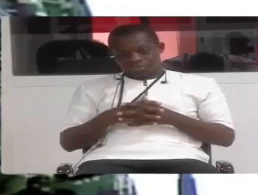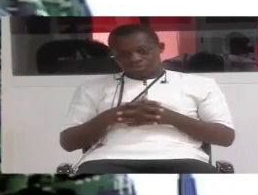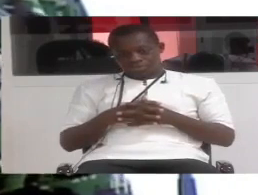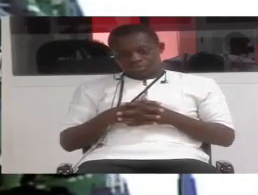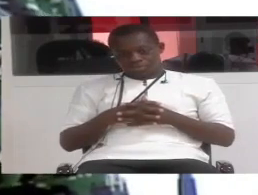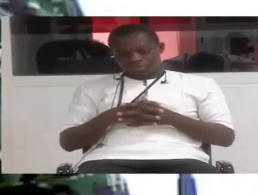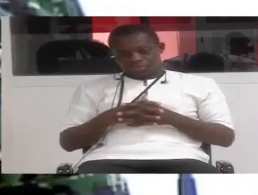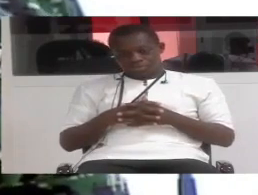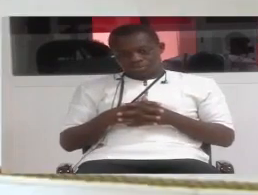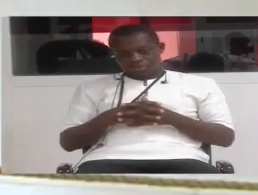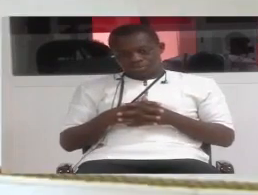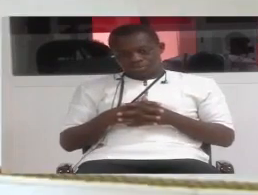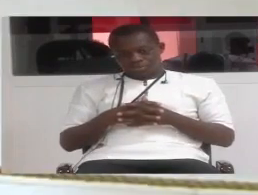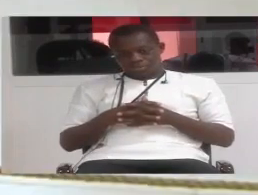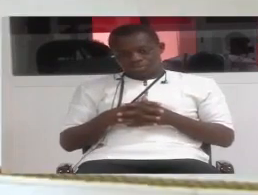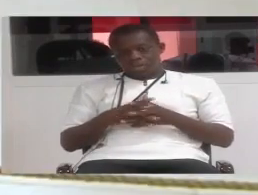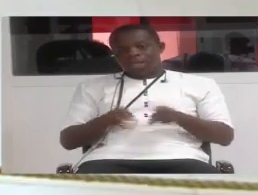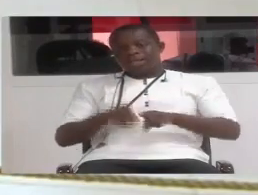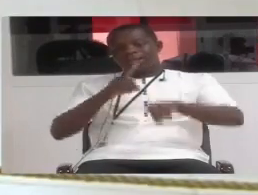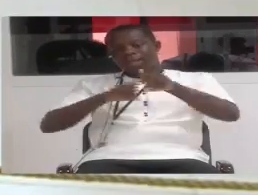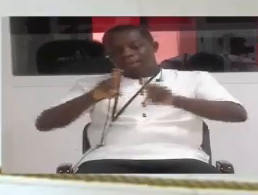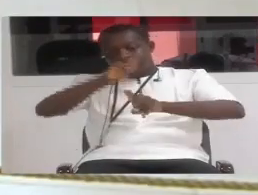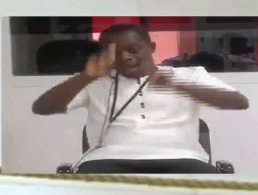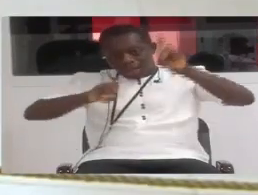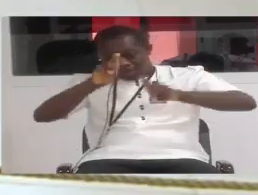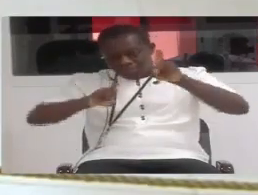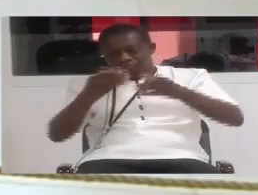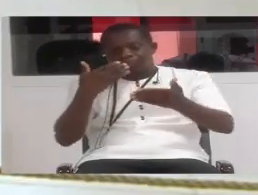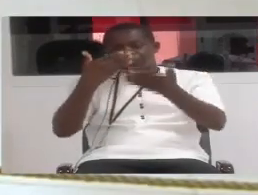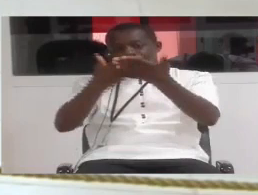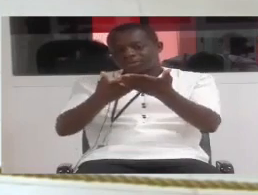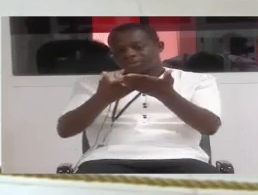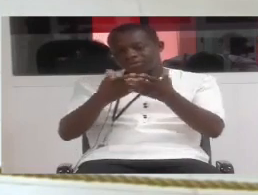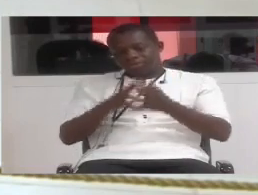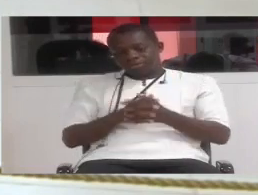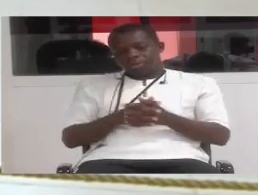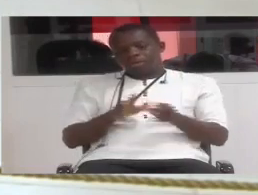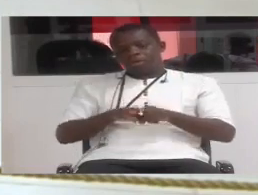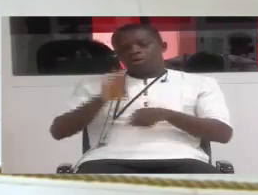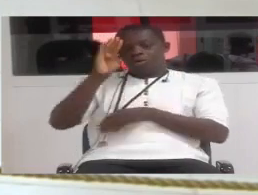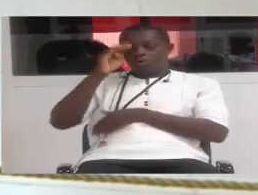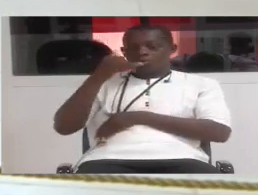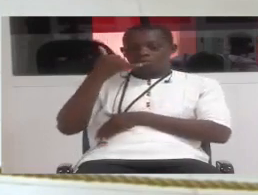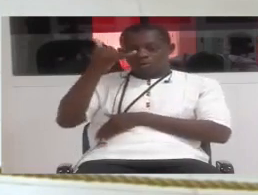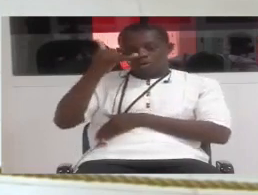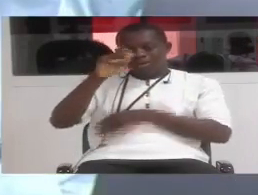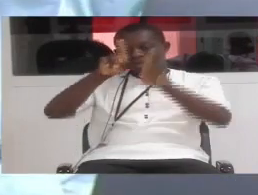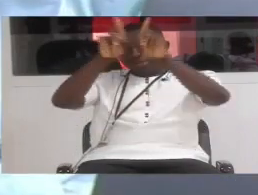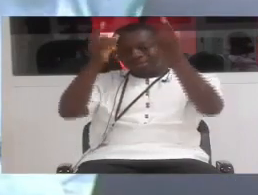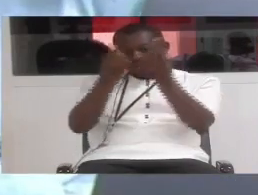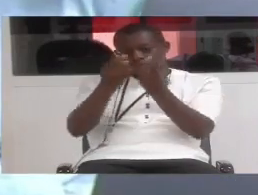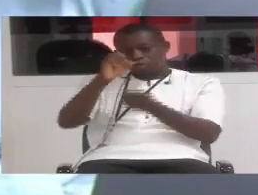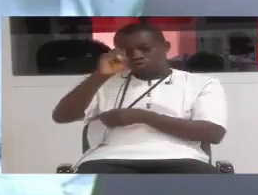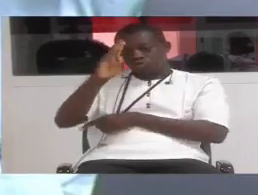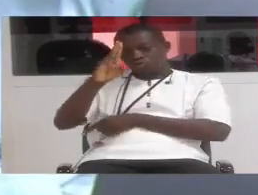room. Biñ leen laté be paré. After they were interrogated, ñu call General Suleiman Badji.